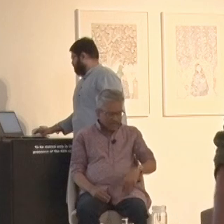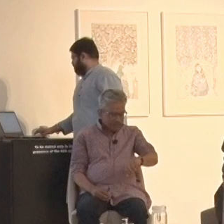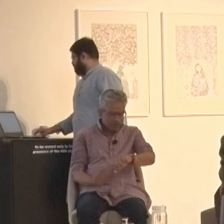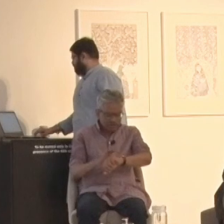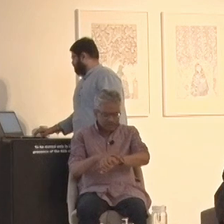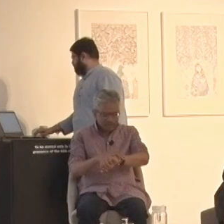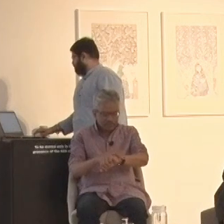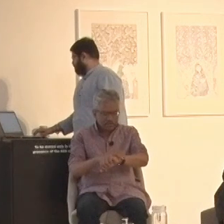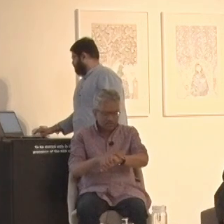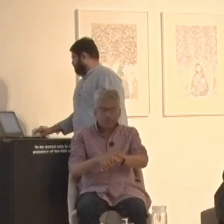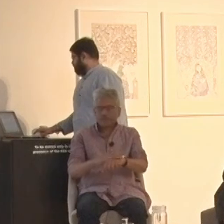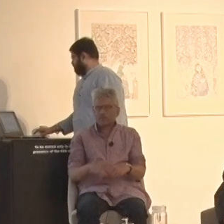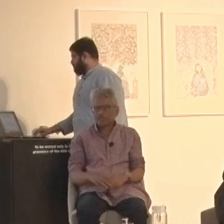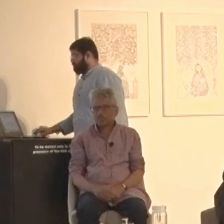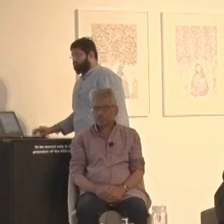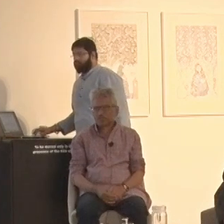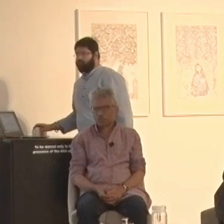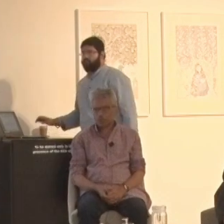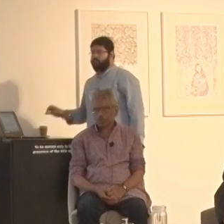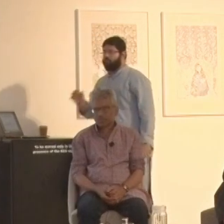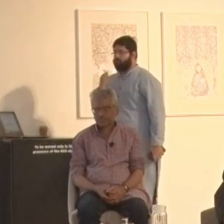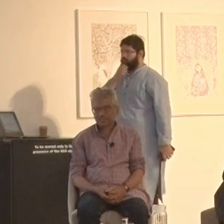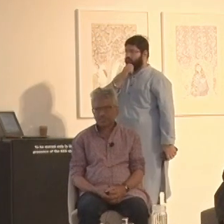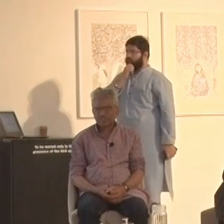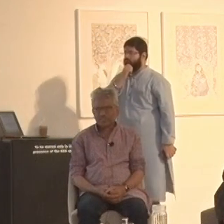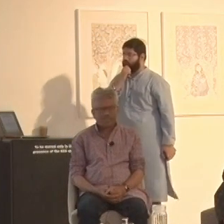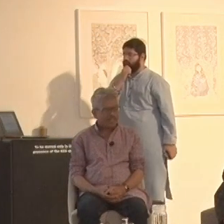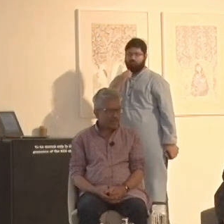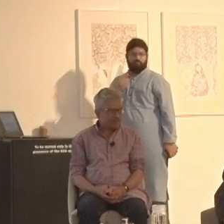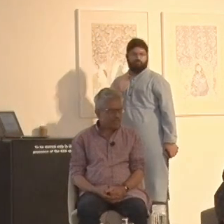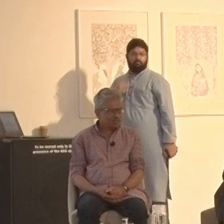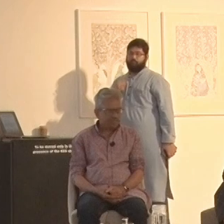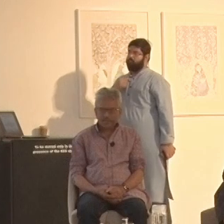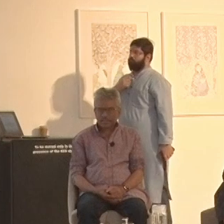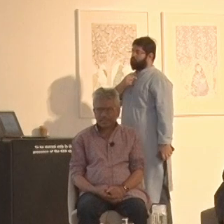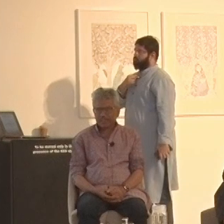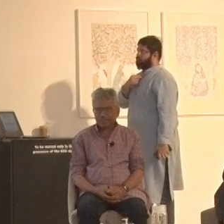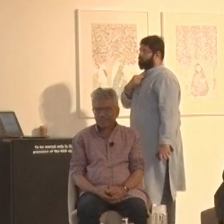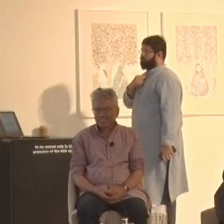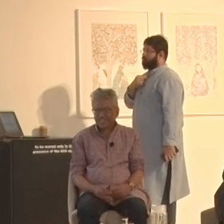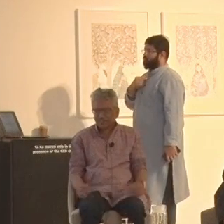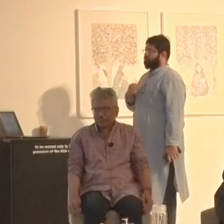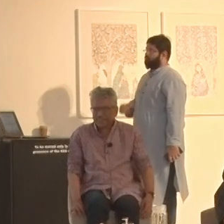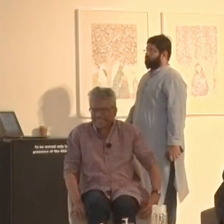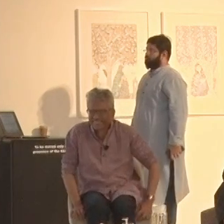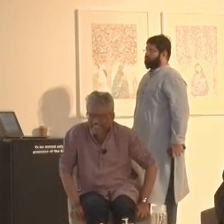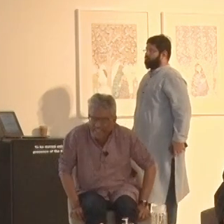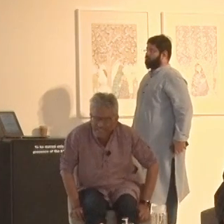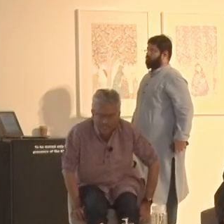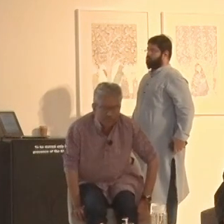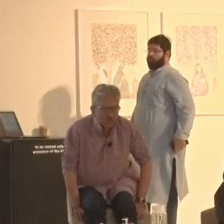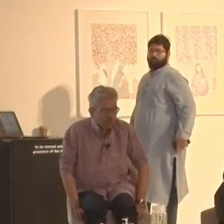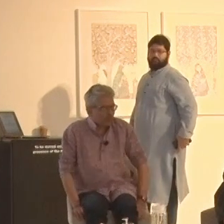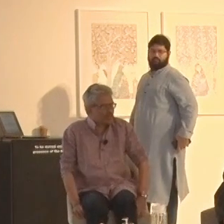We have about 25 minutes to close, and I'm still feeling very greedy. I feel like saying a few things and